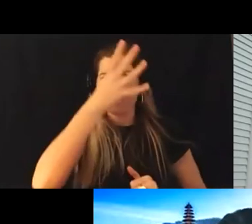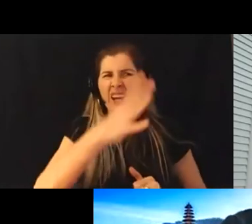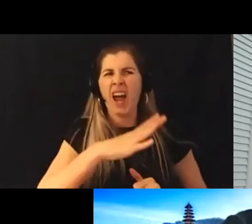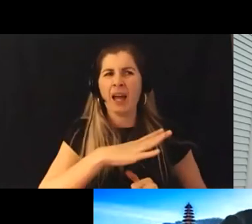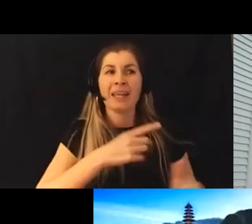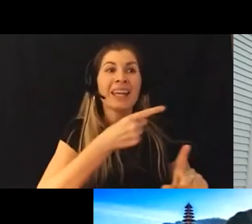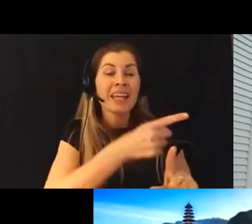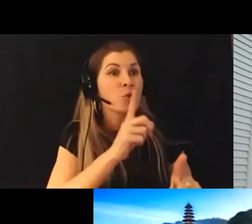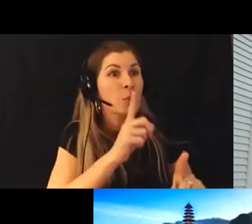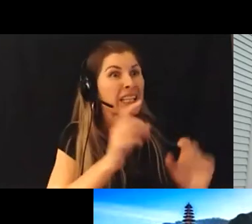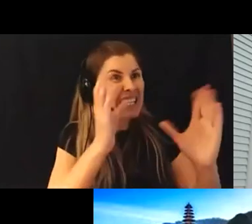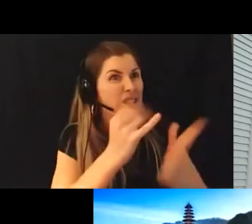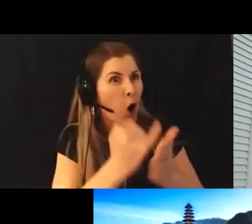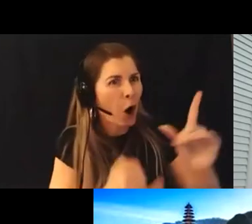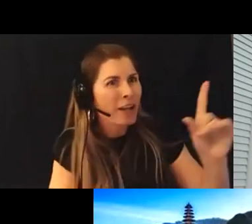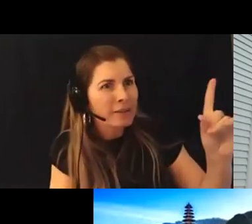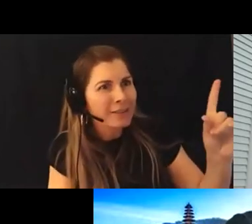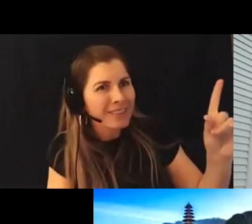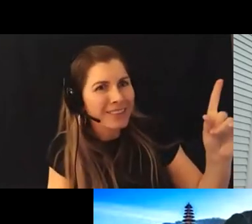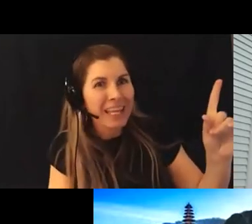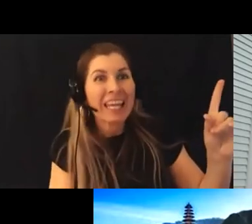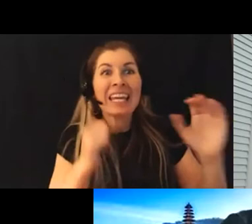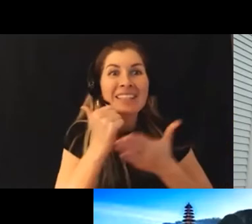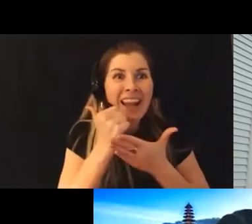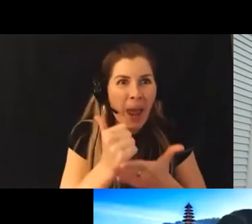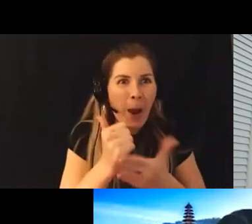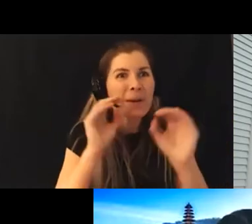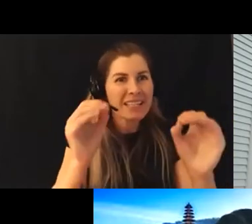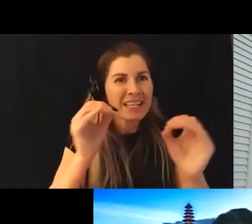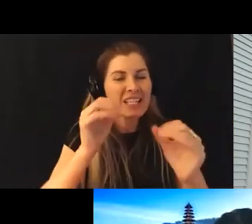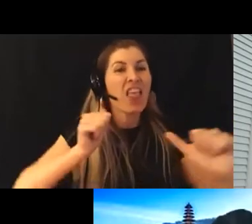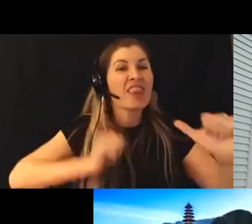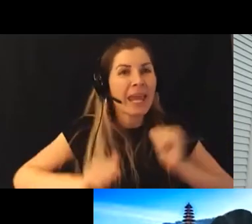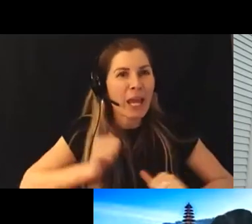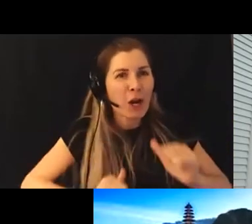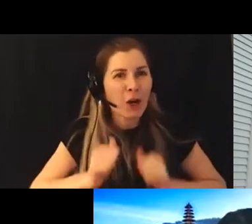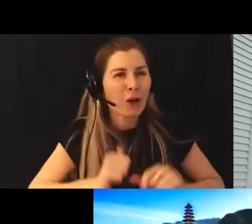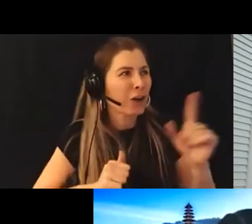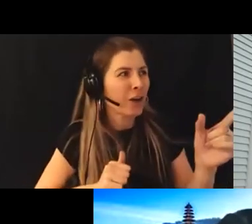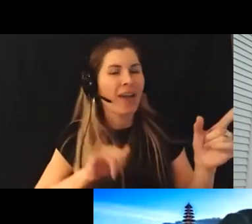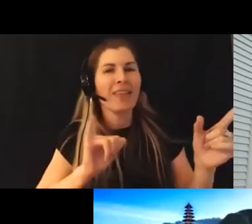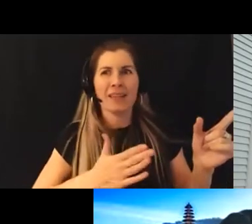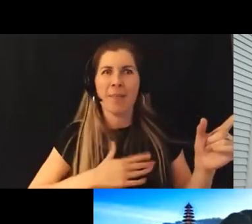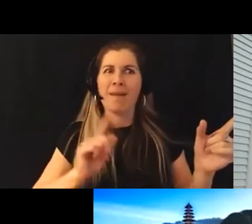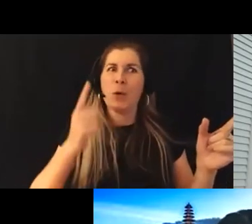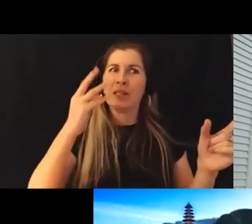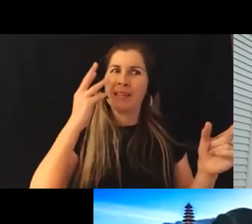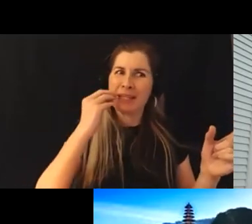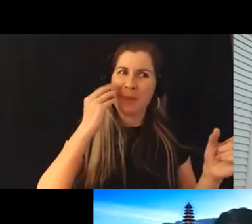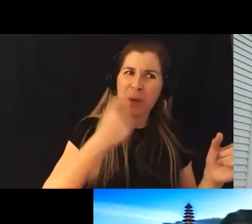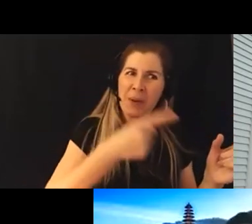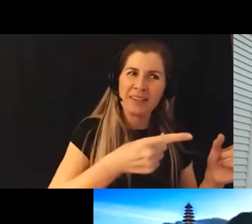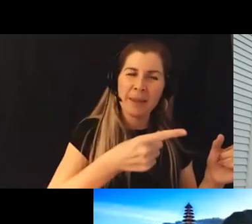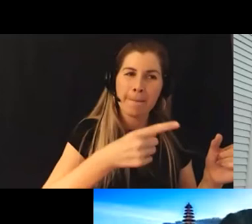teaching artist, and he's going to work with you about theater." And that was my first experience with theater. And it was that